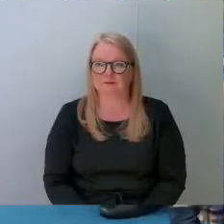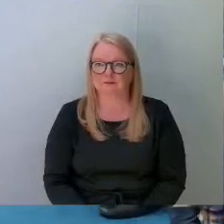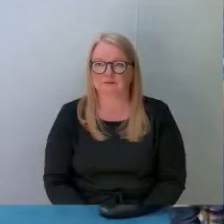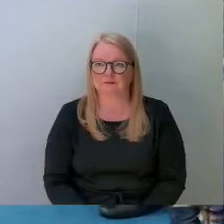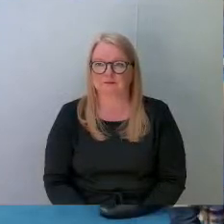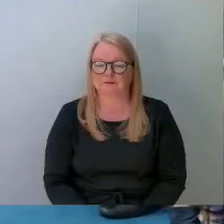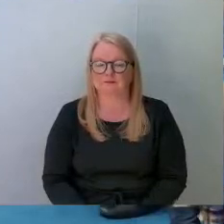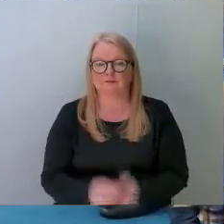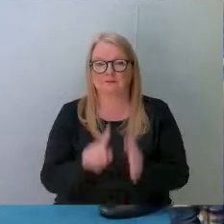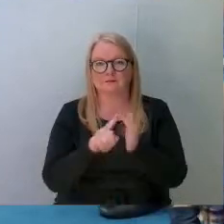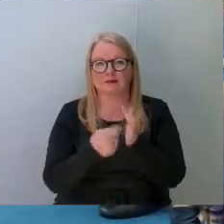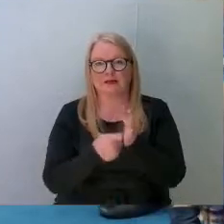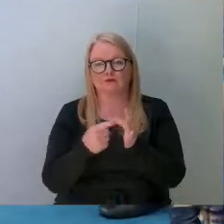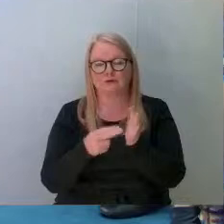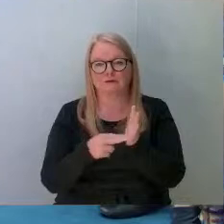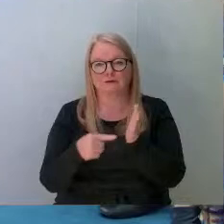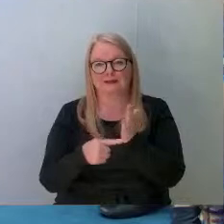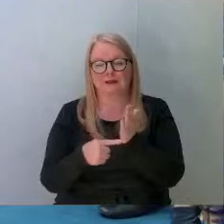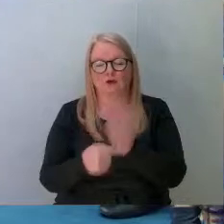Erin Taylor.